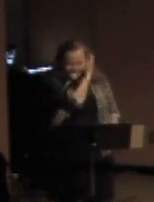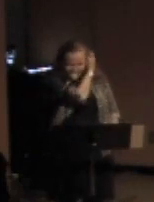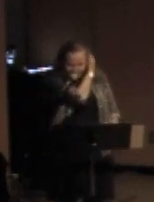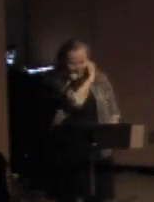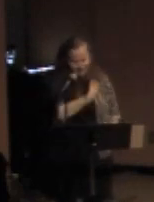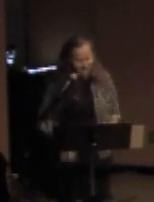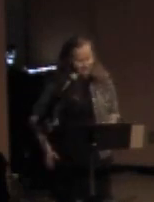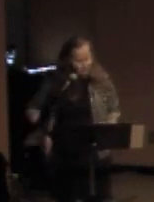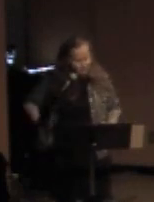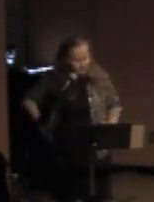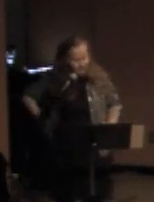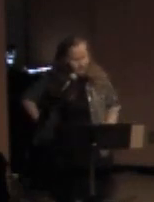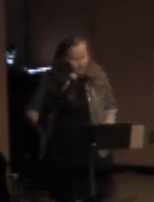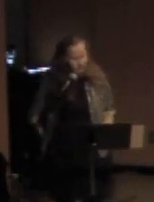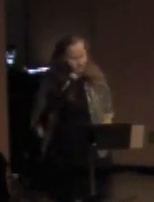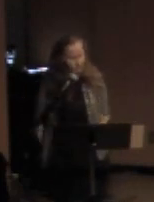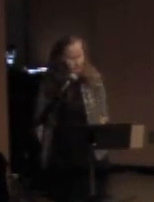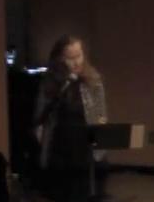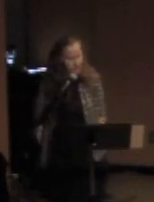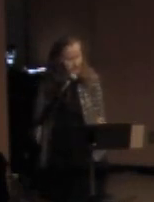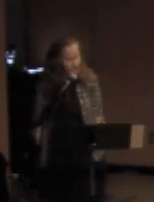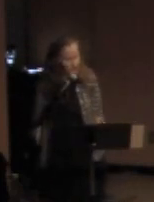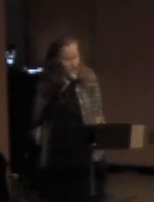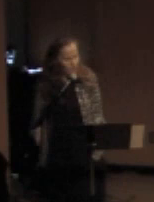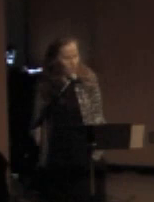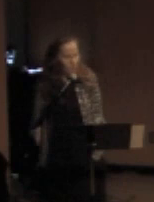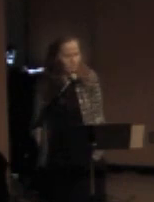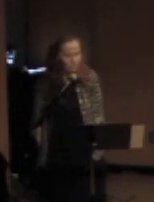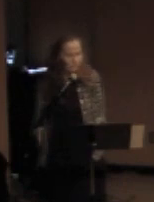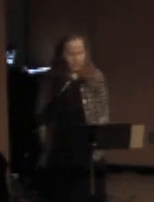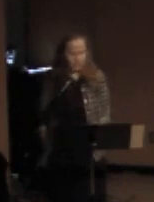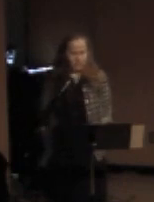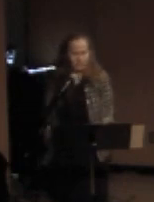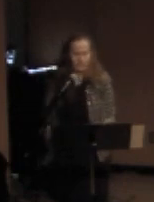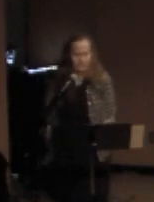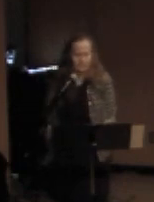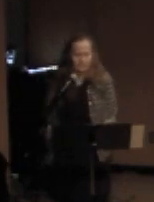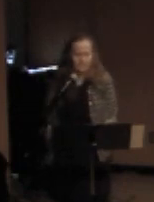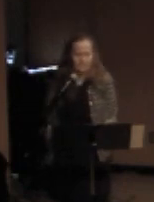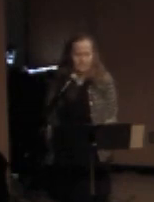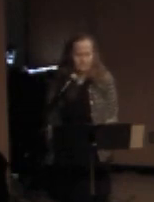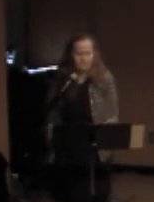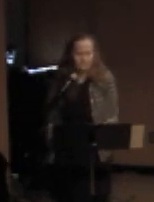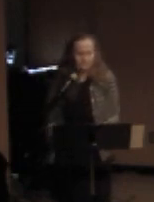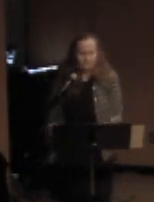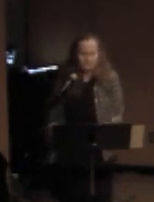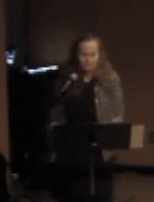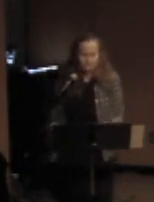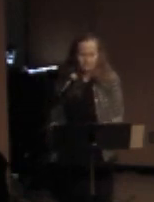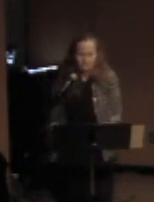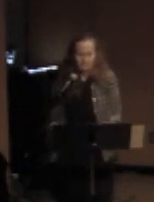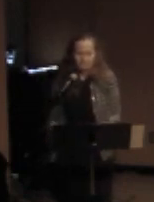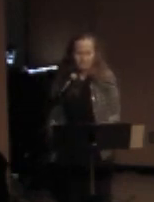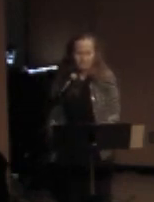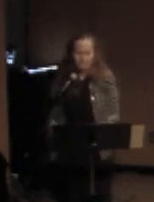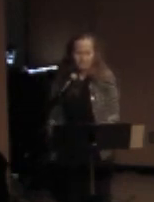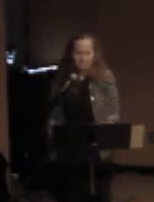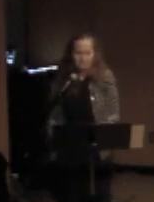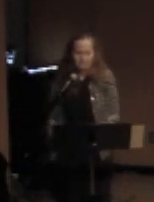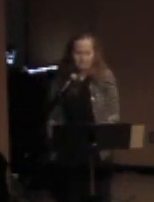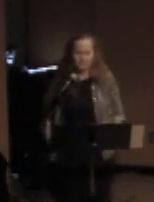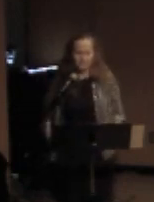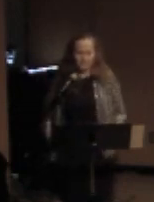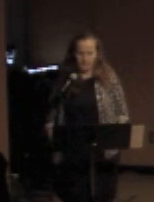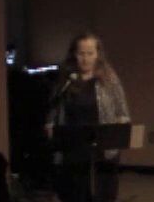does ah it's too bad about that publisher that they don't want to publish your work she takes the blouse up from the coffee table puts it